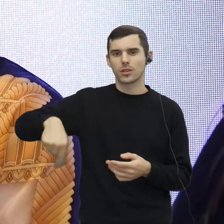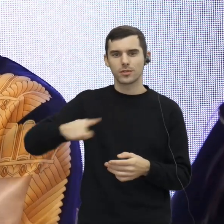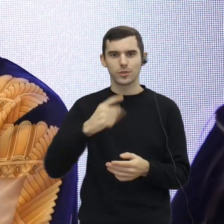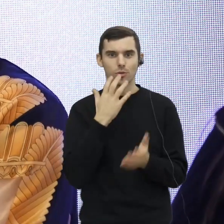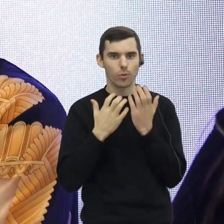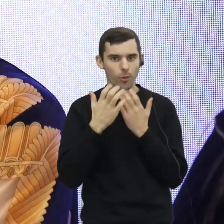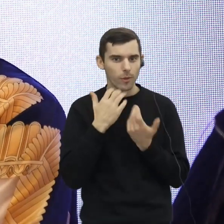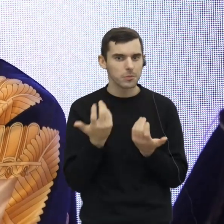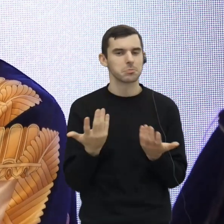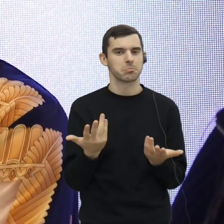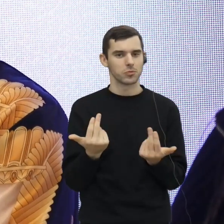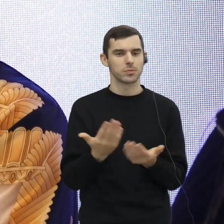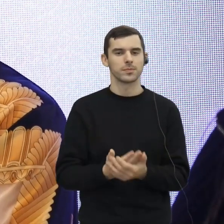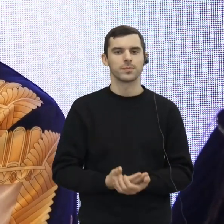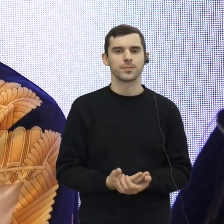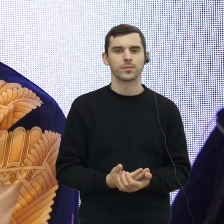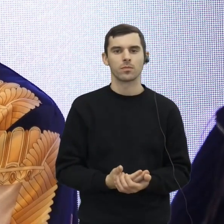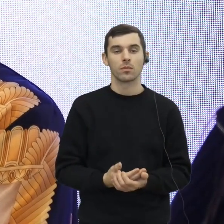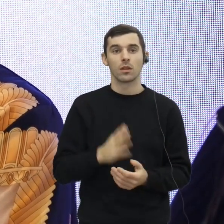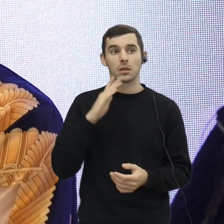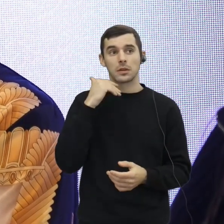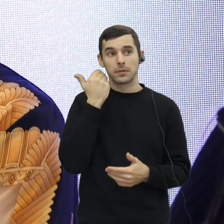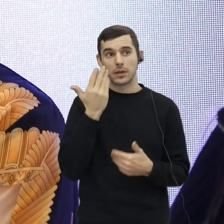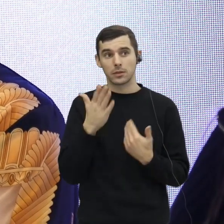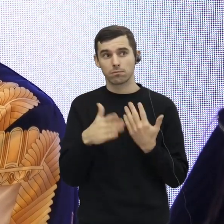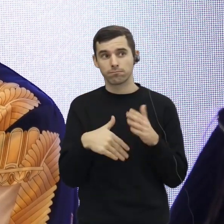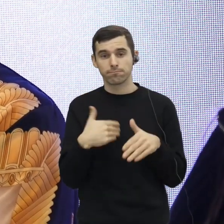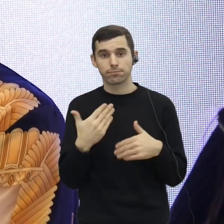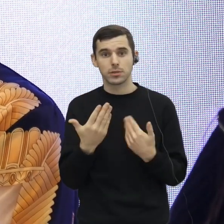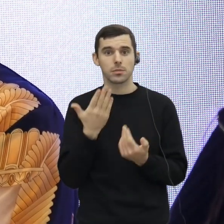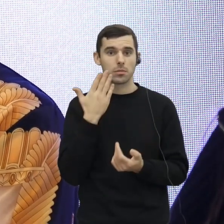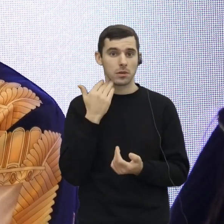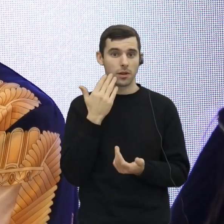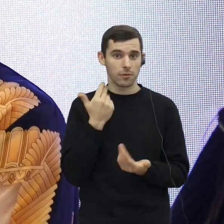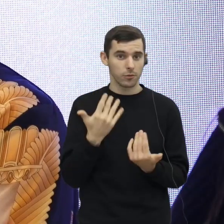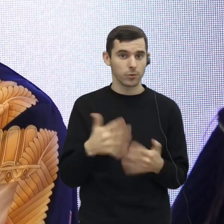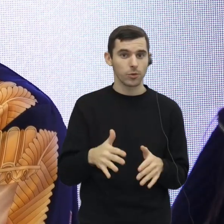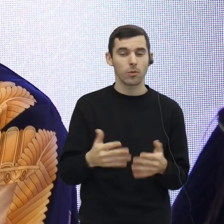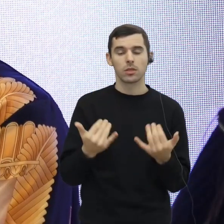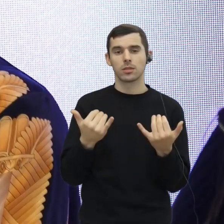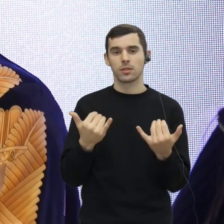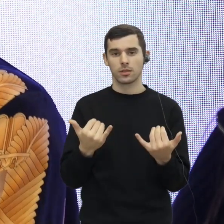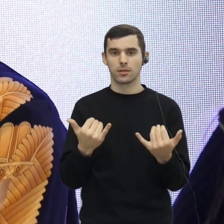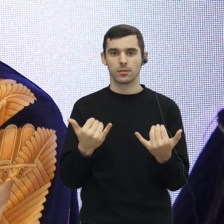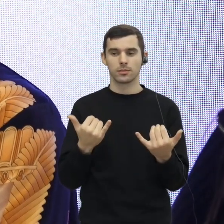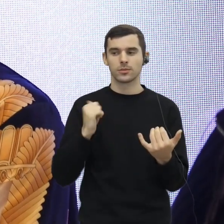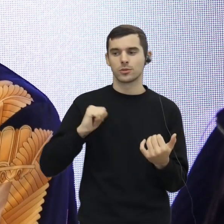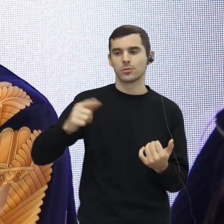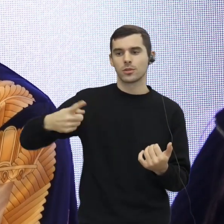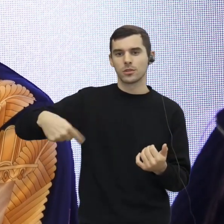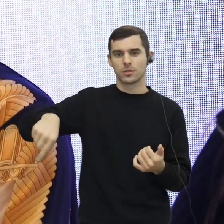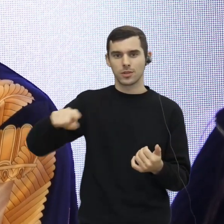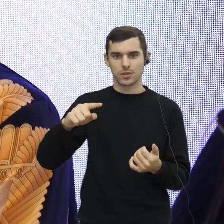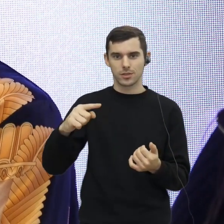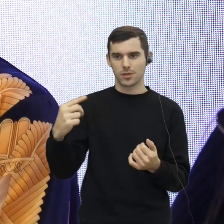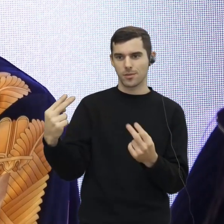of like as a binary trans man, it's like now people mostly like gender me as a man, and I don't get